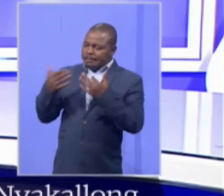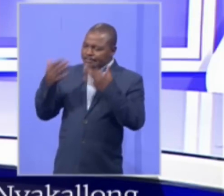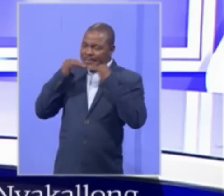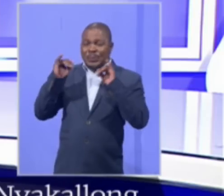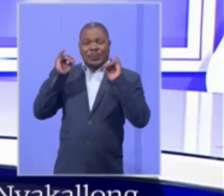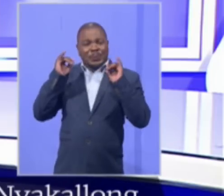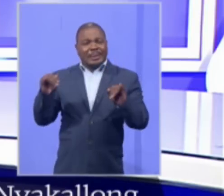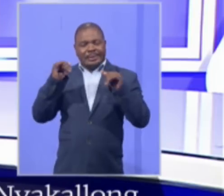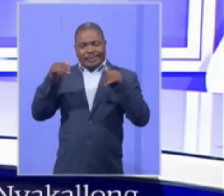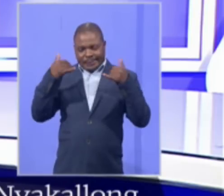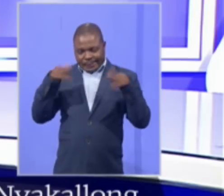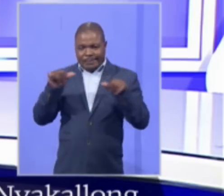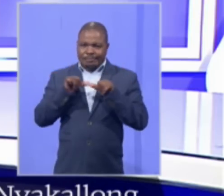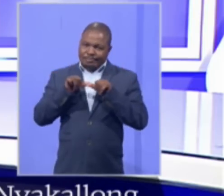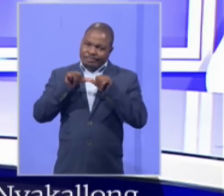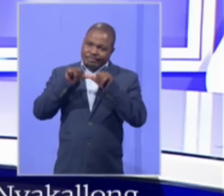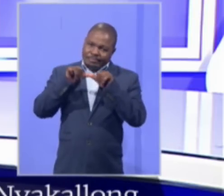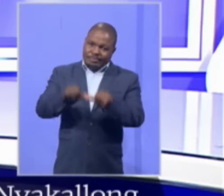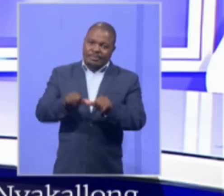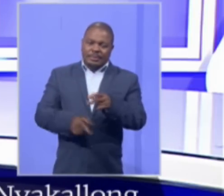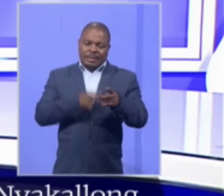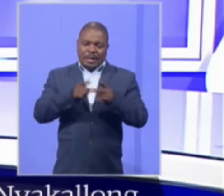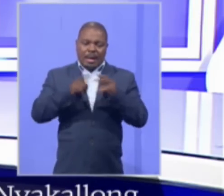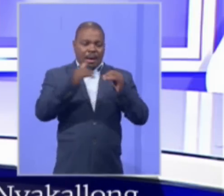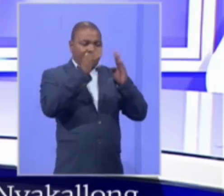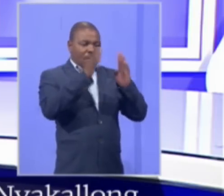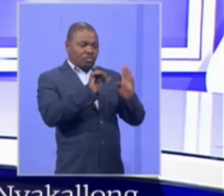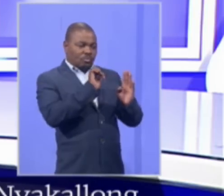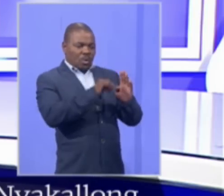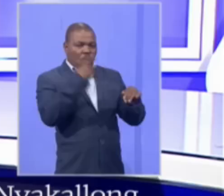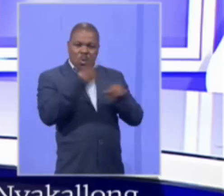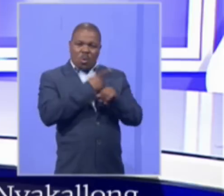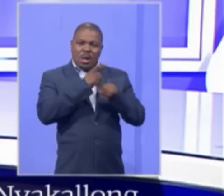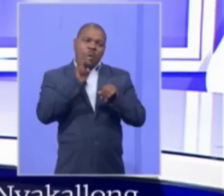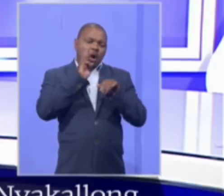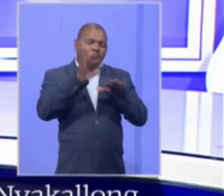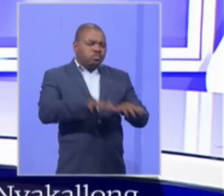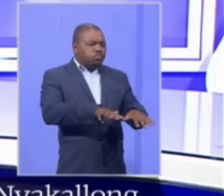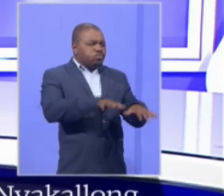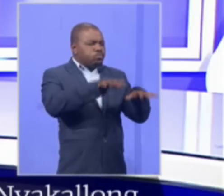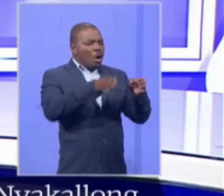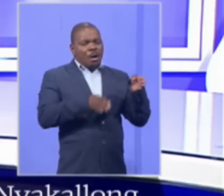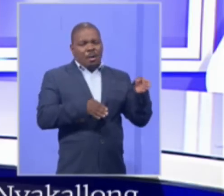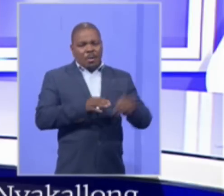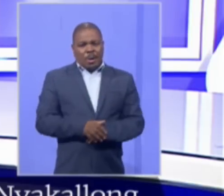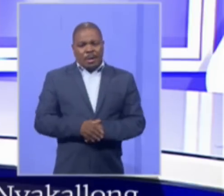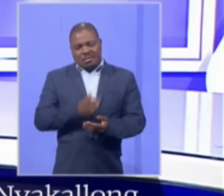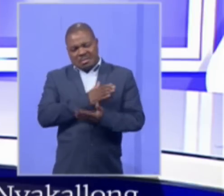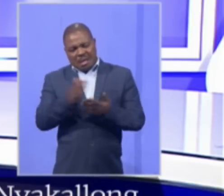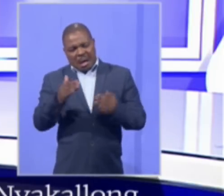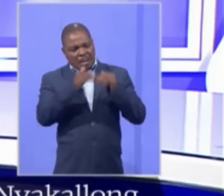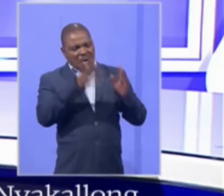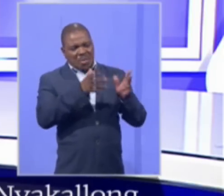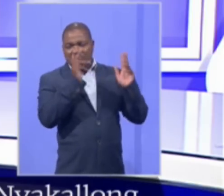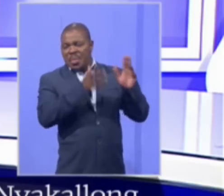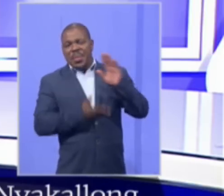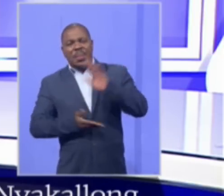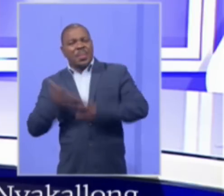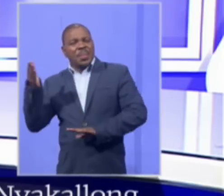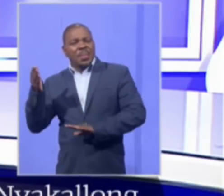sa kgotlelegego mola dintlo tša bona di dula di tletše metsi. Ba bangwe ba tlogetše dintlo tša